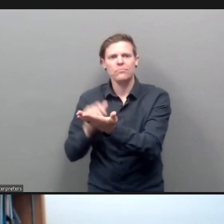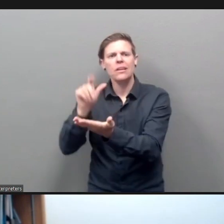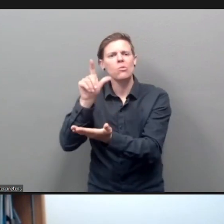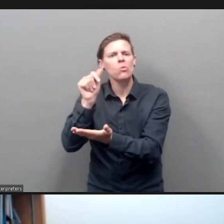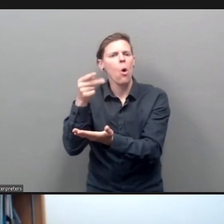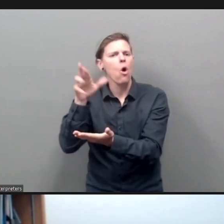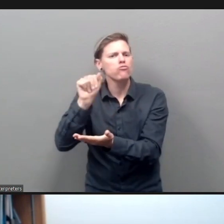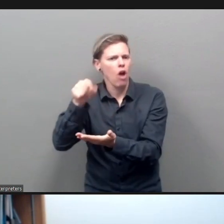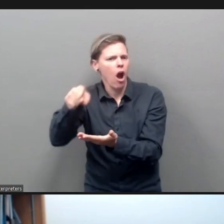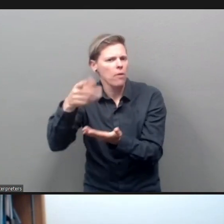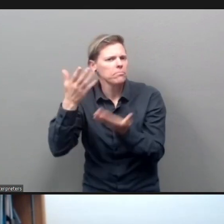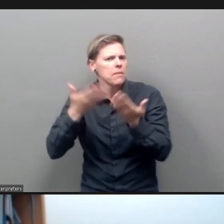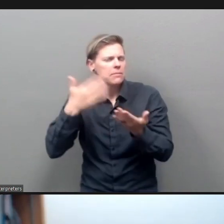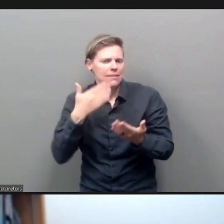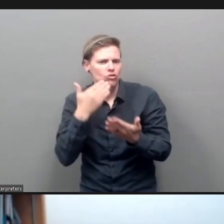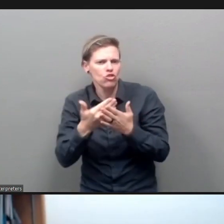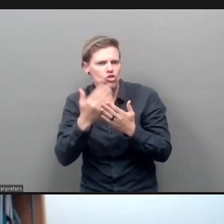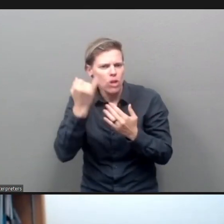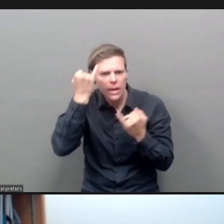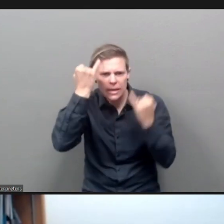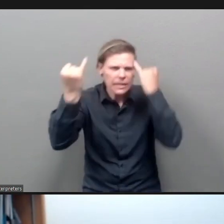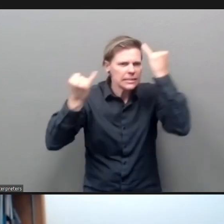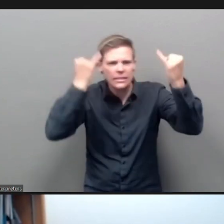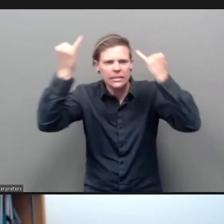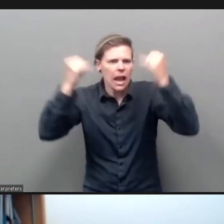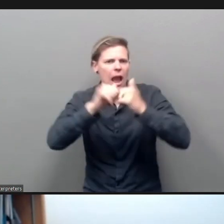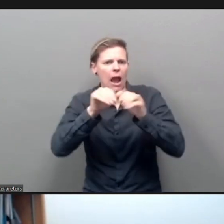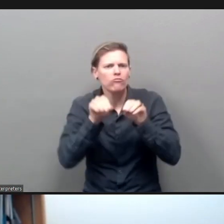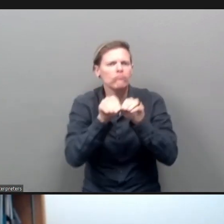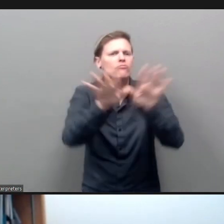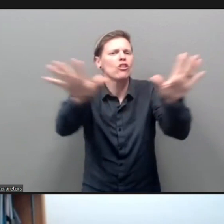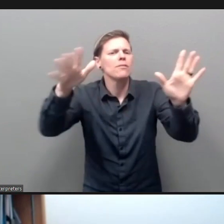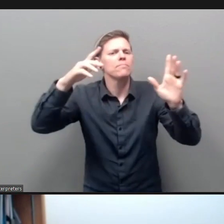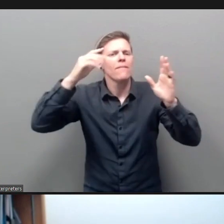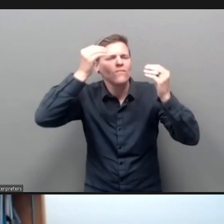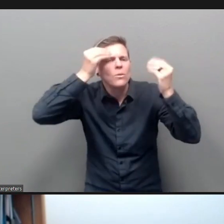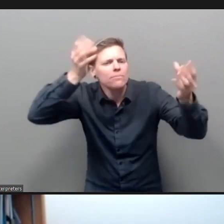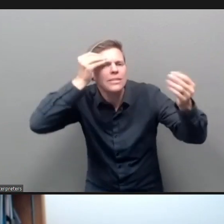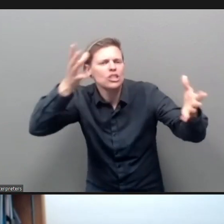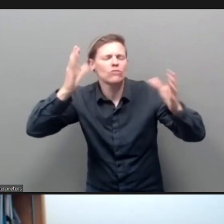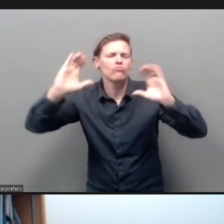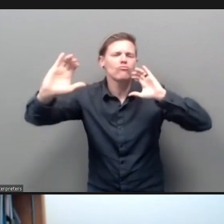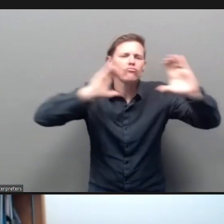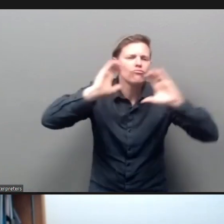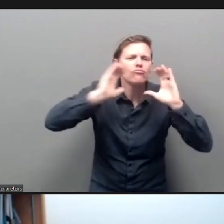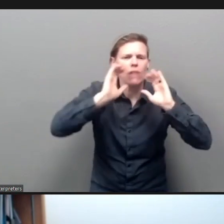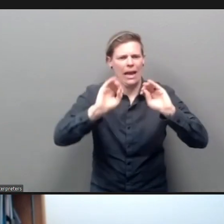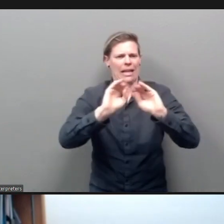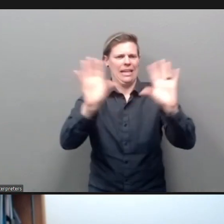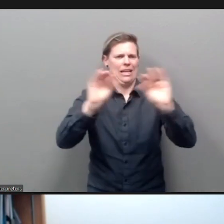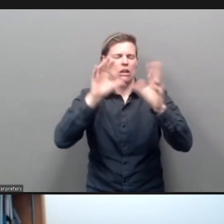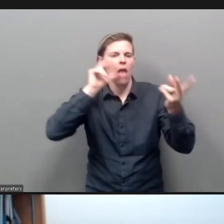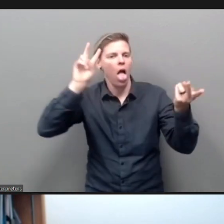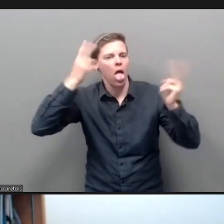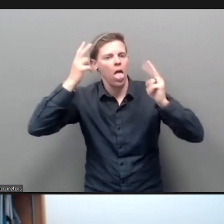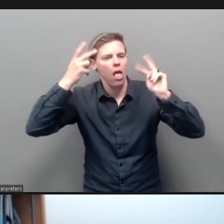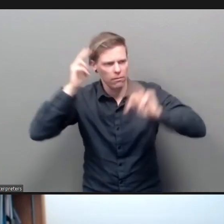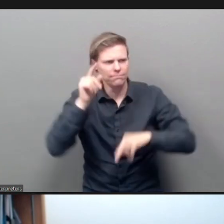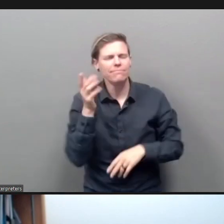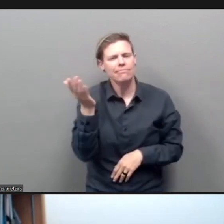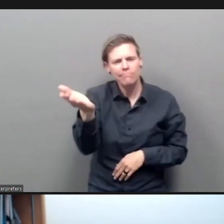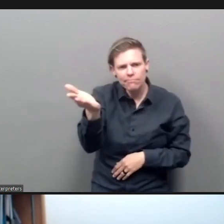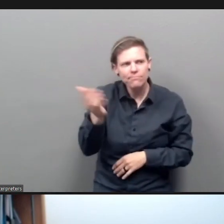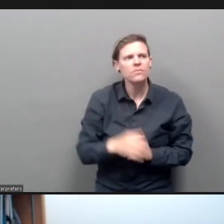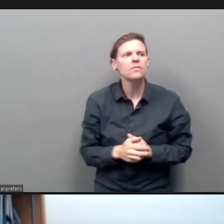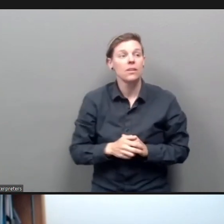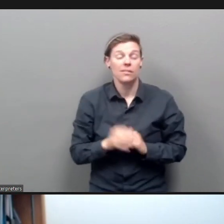and so Laura. Sure. I mean, I think at the end of the day, the question is about how